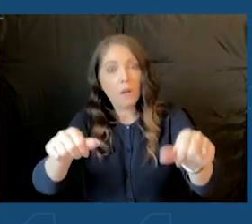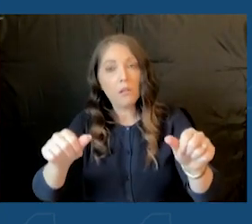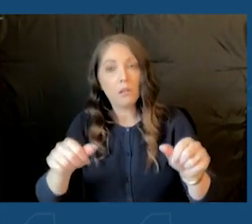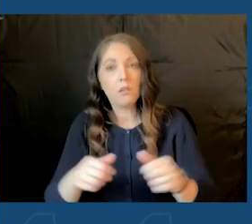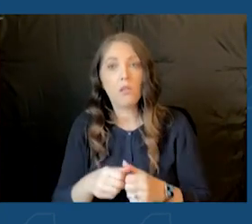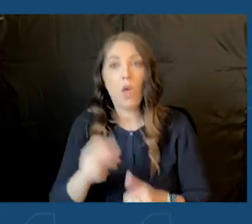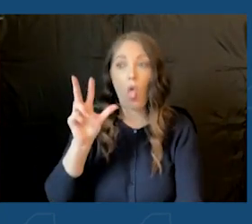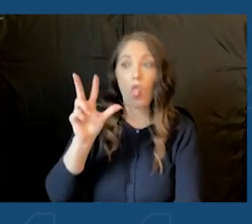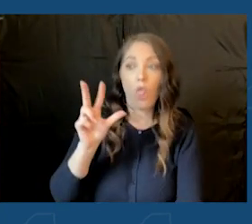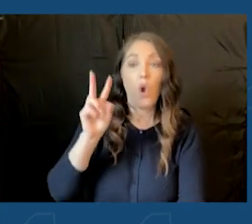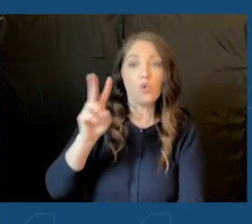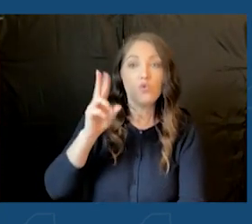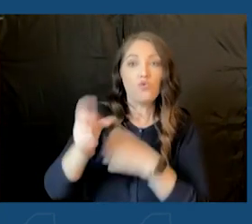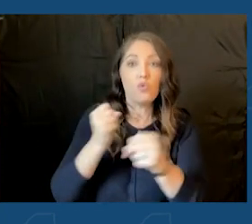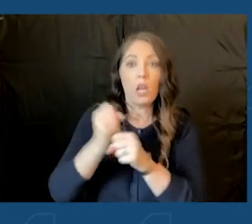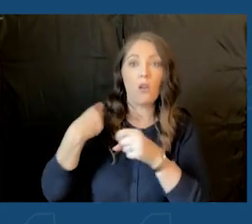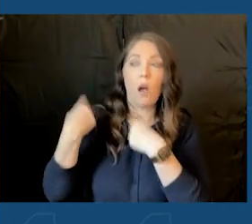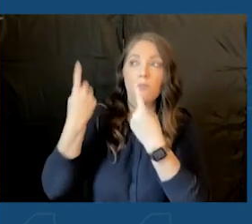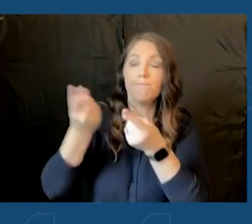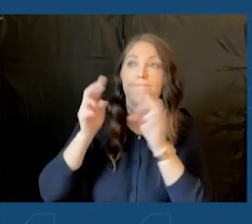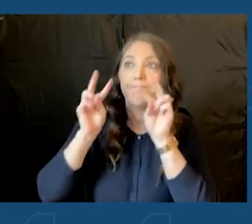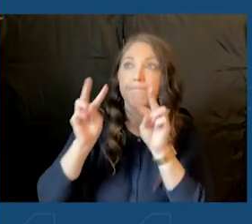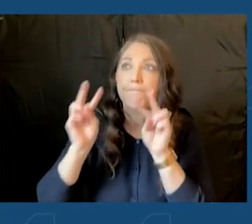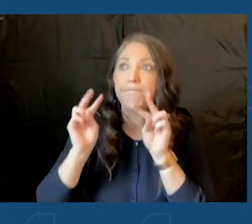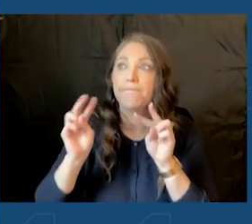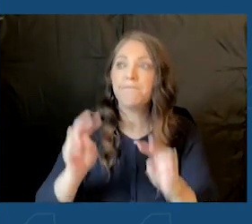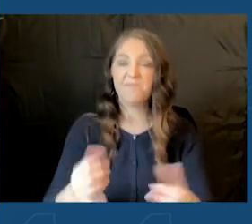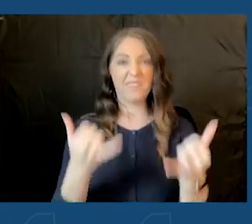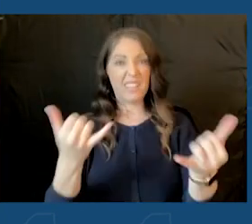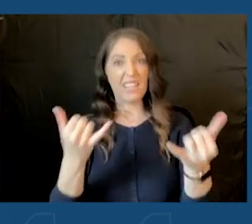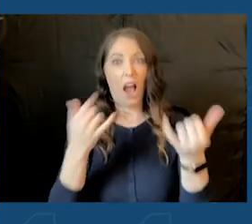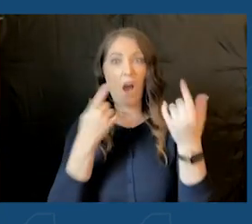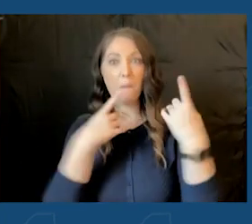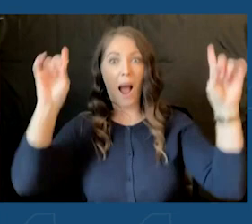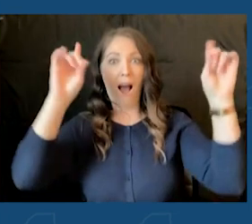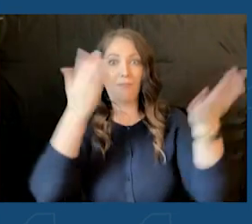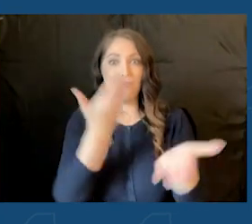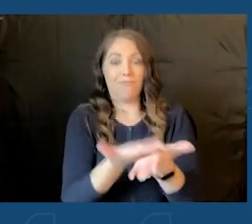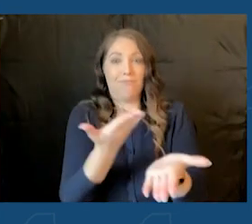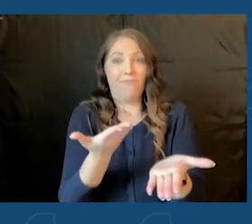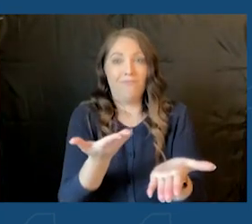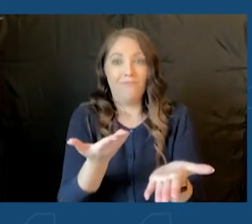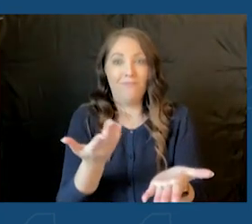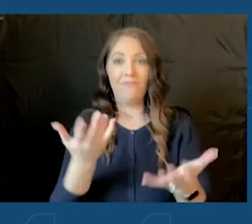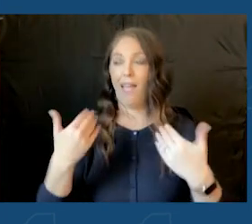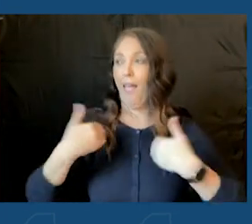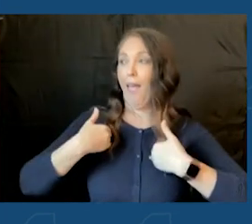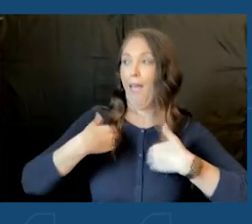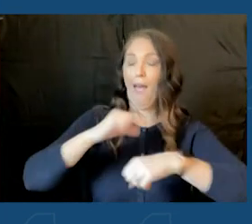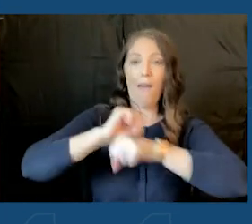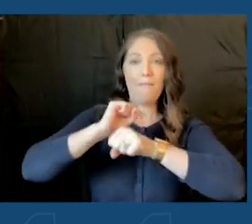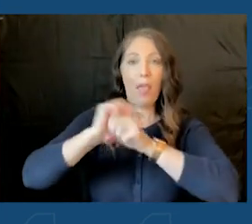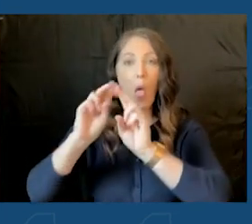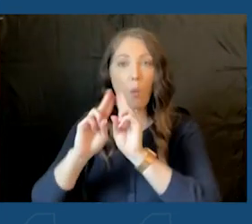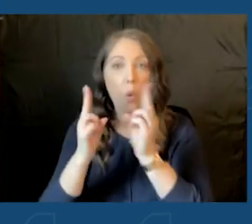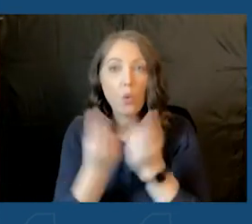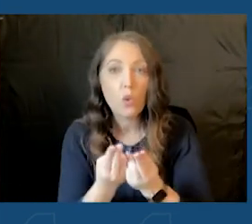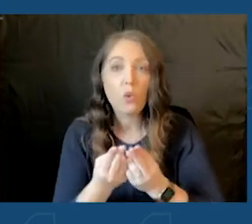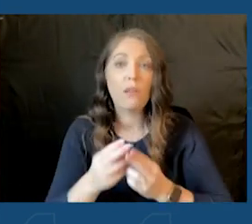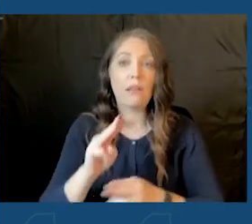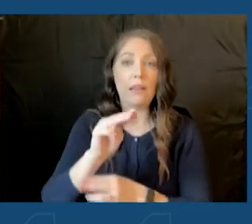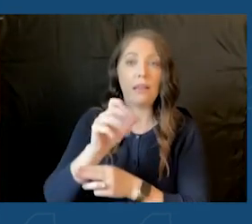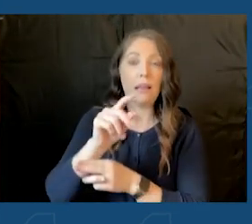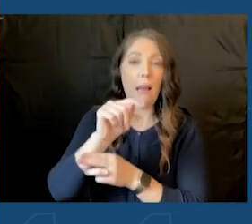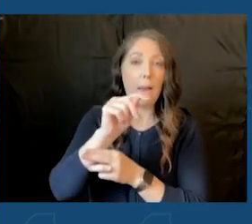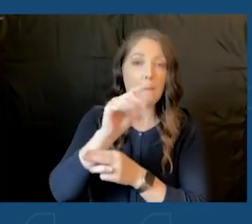this being talked about. We're here today and we delivered it. We have all of the labor unions. We have Matty Aristich from the building trades. We have